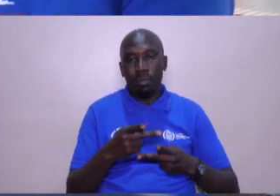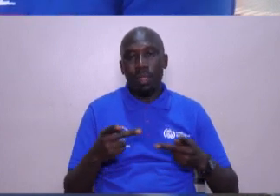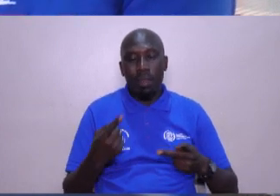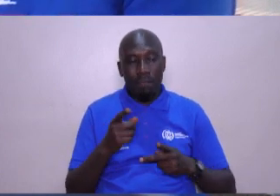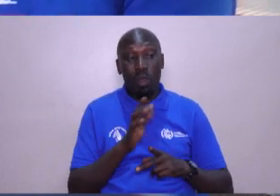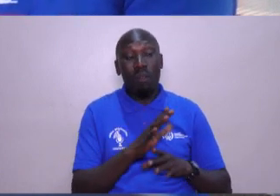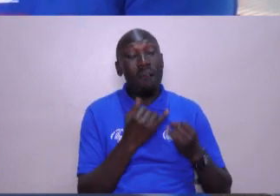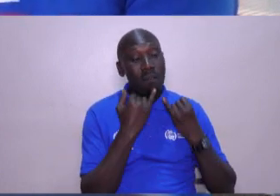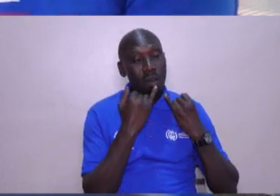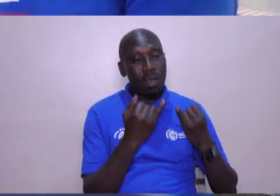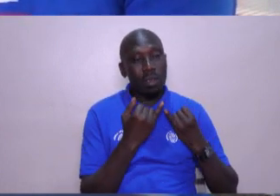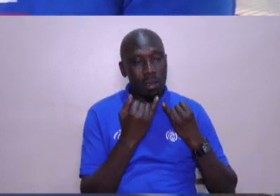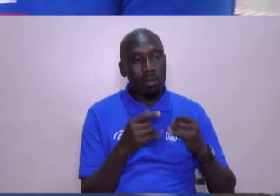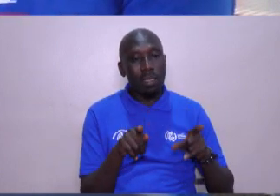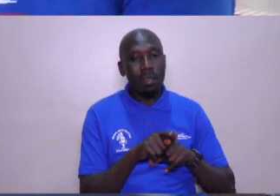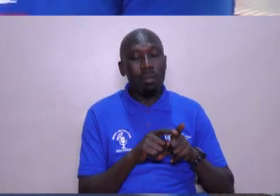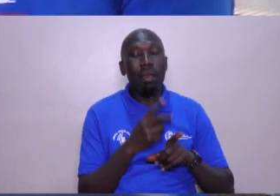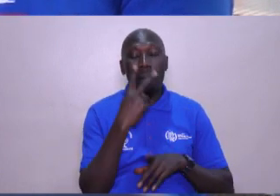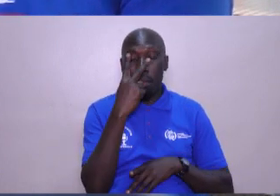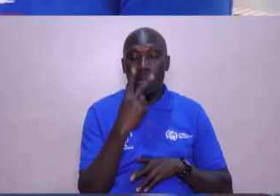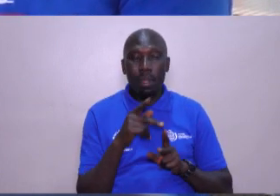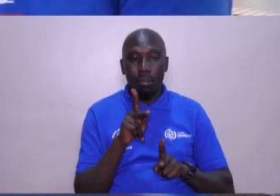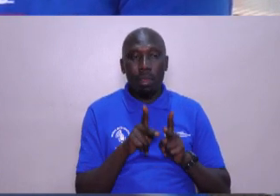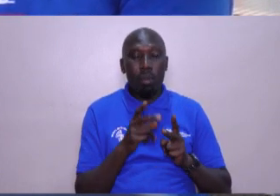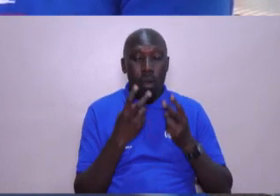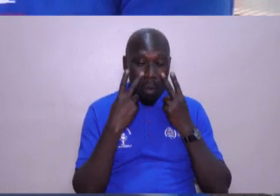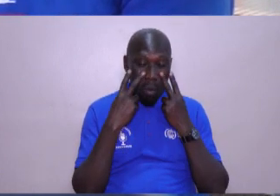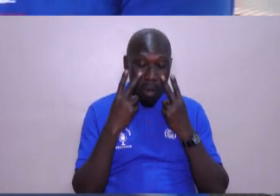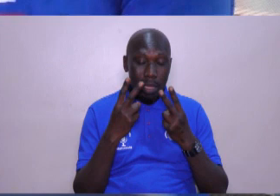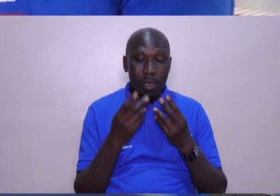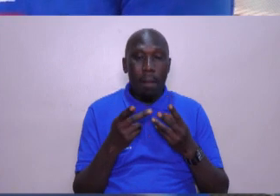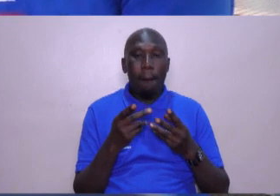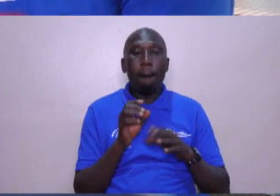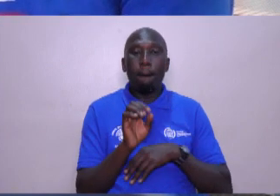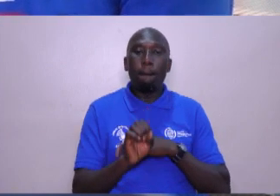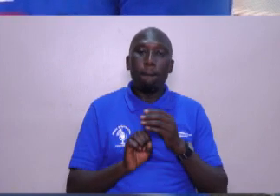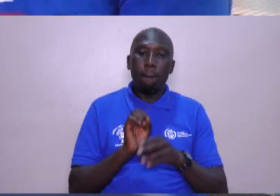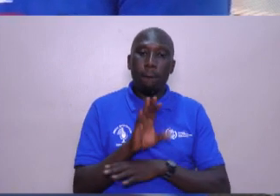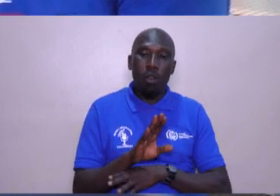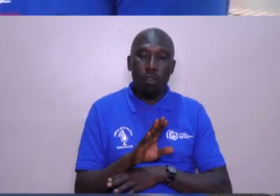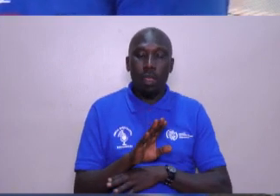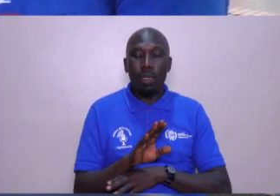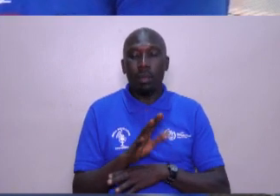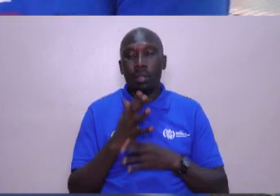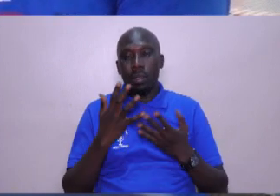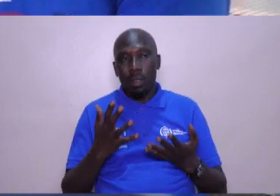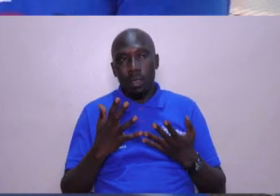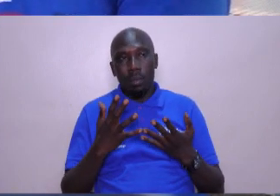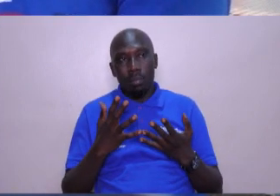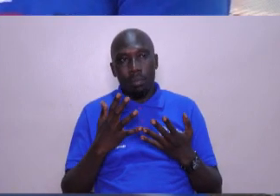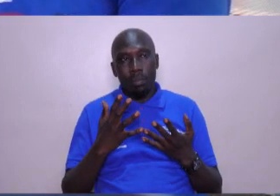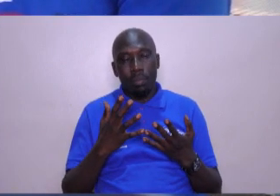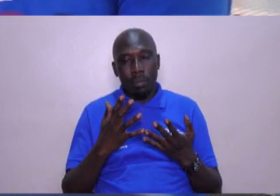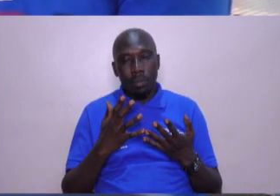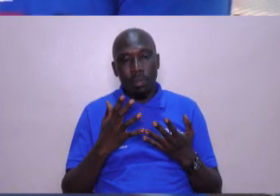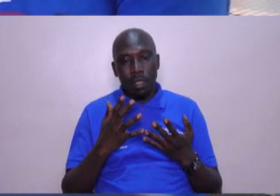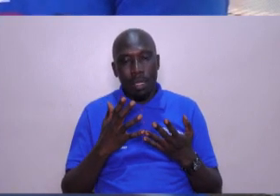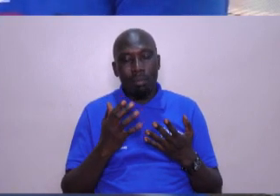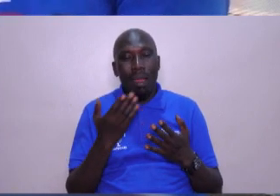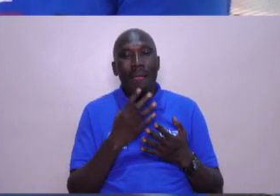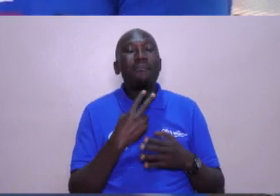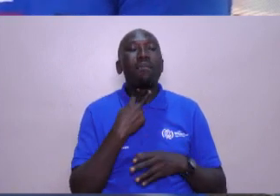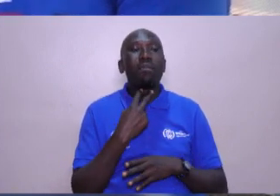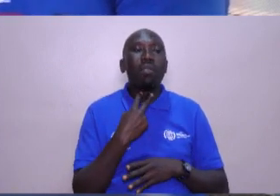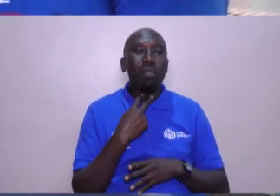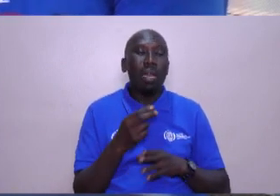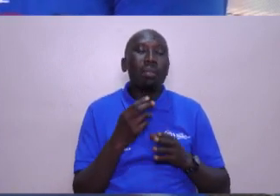own information, even blind people watch movies, what we call descriptive movies, and you